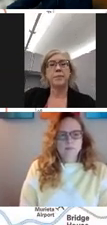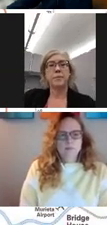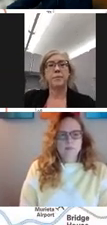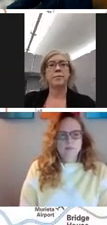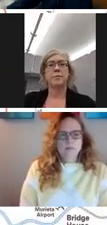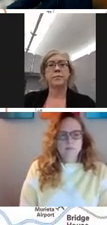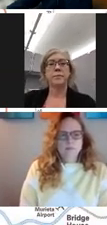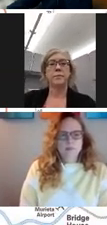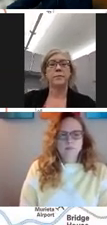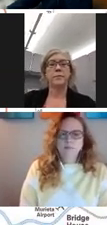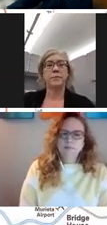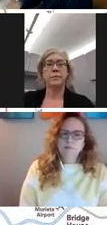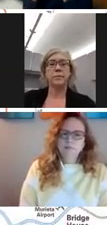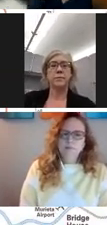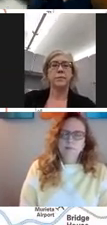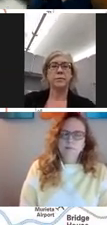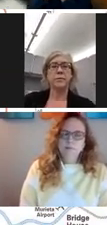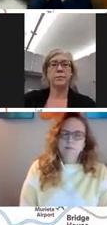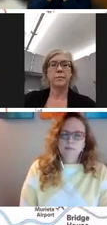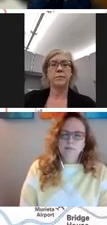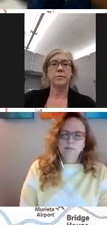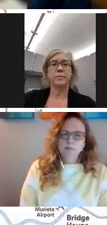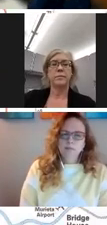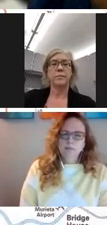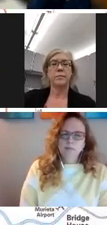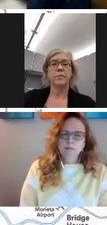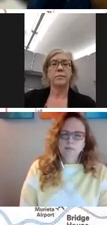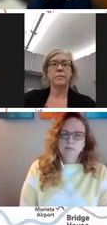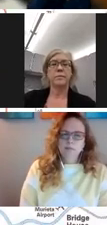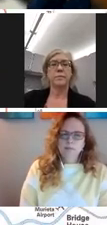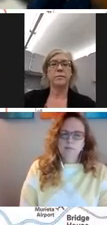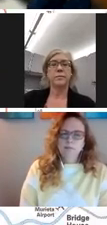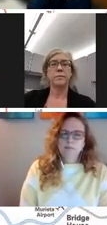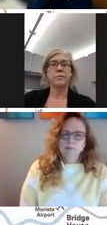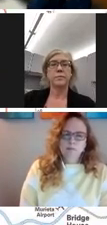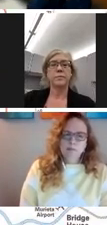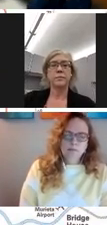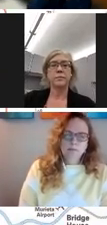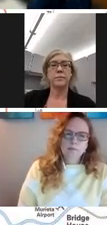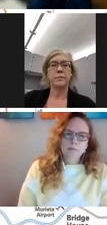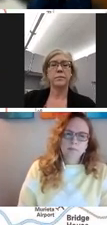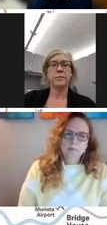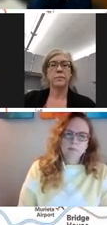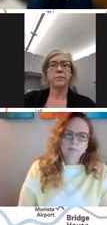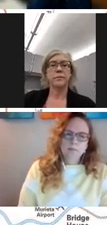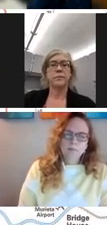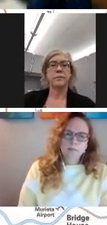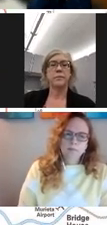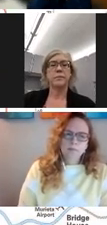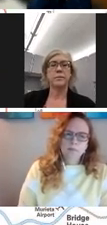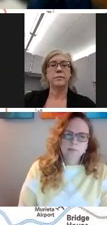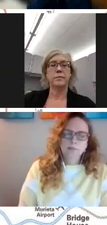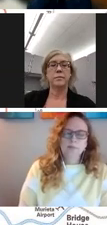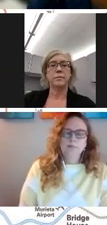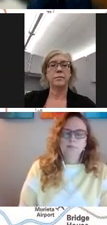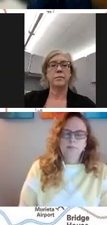What's another one? You know, you may be setting up a plan for someone and not be aware that they have an adult child at home